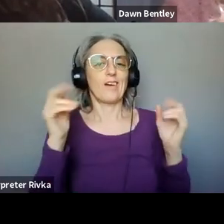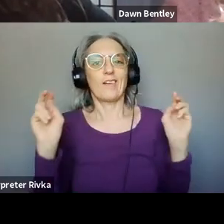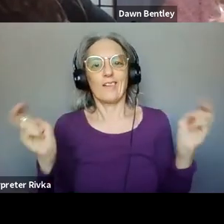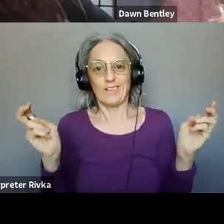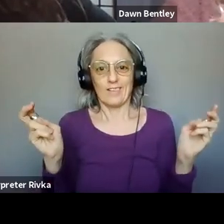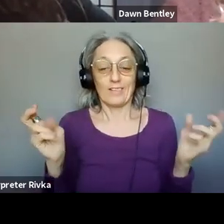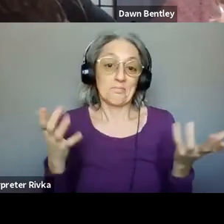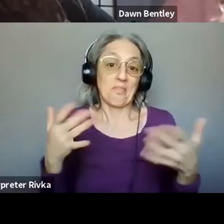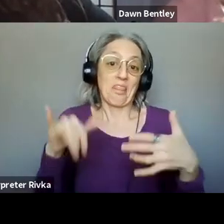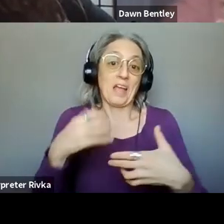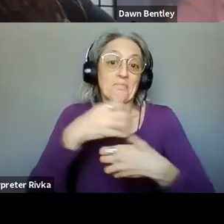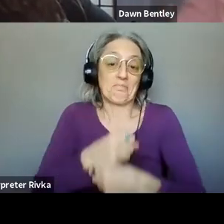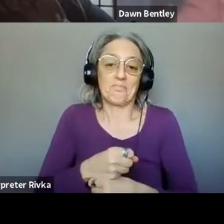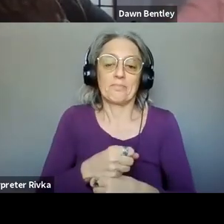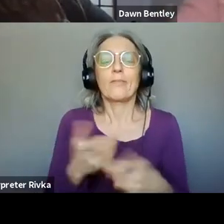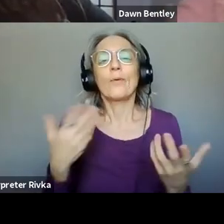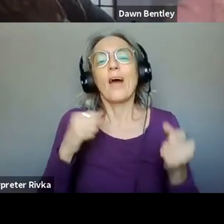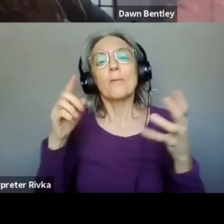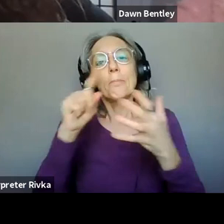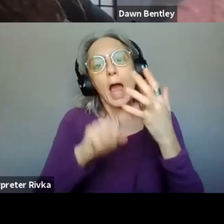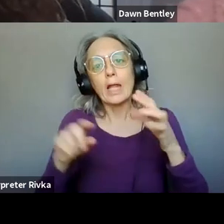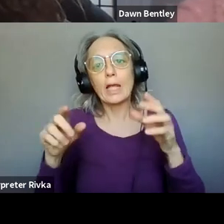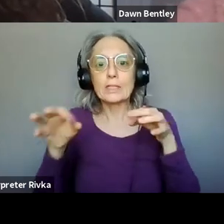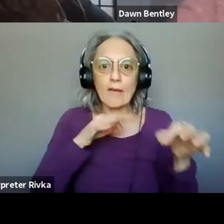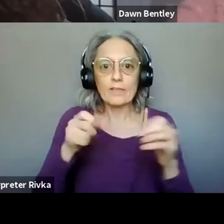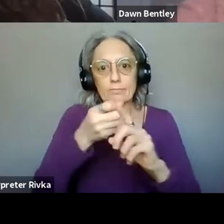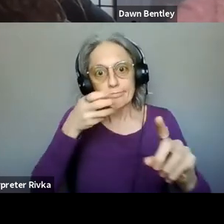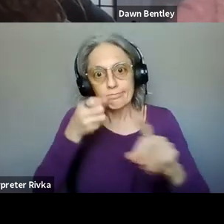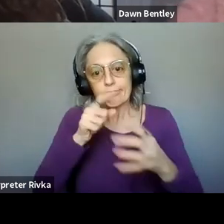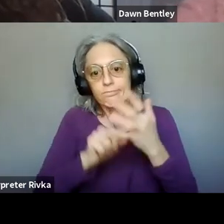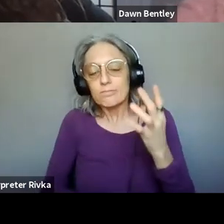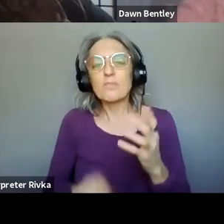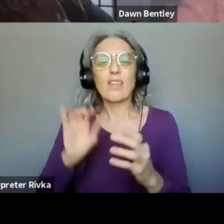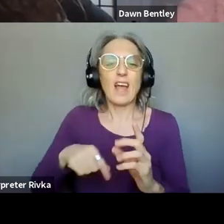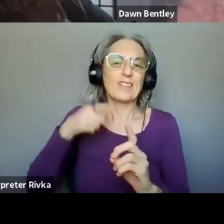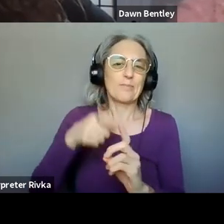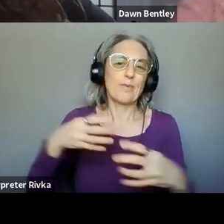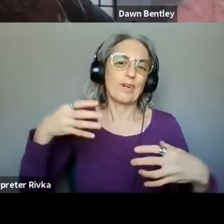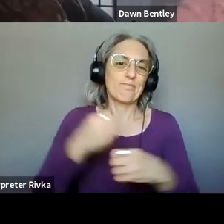nutshell. There are all kinds of fancy definitions, but that's what it is in a nutshell.